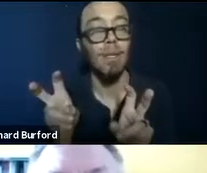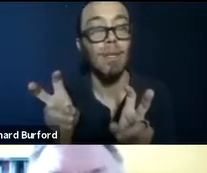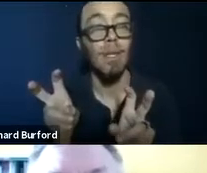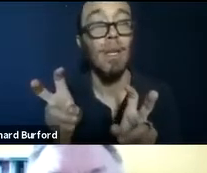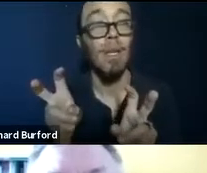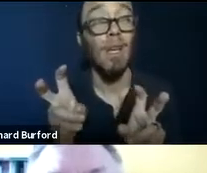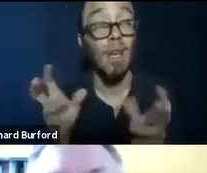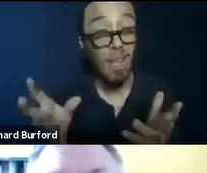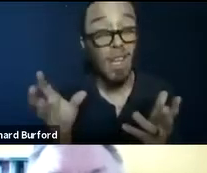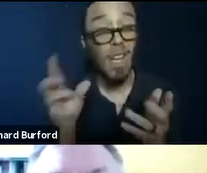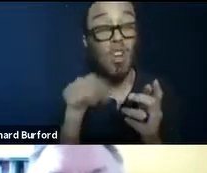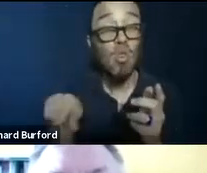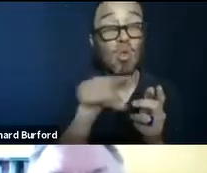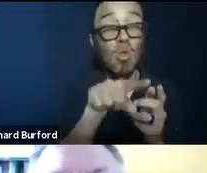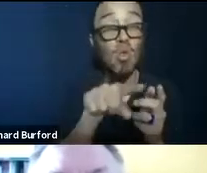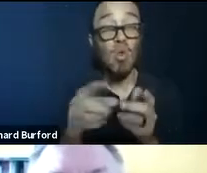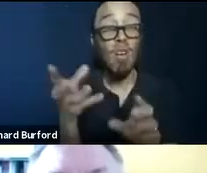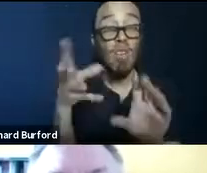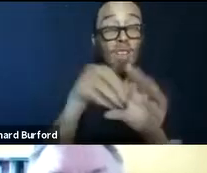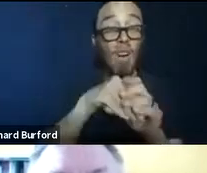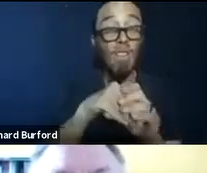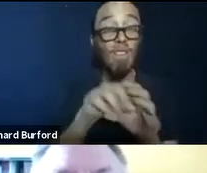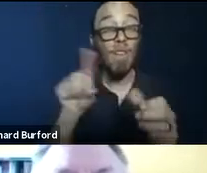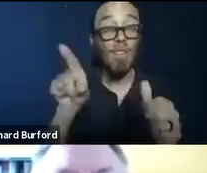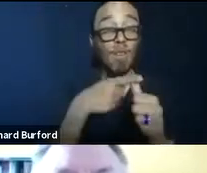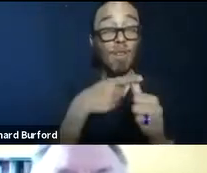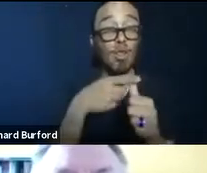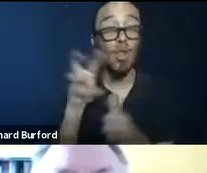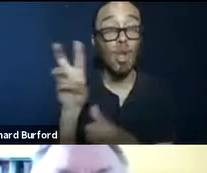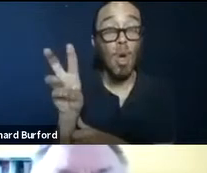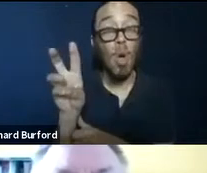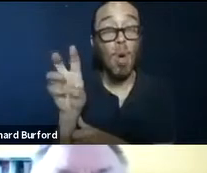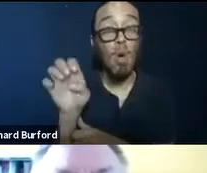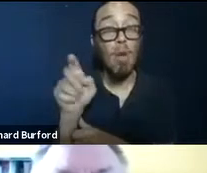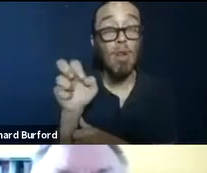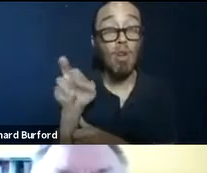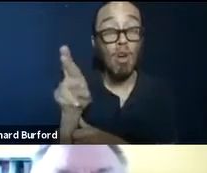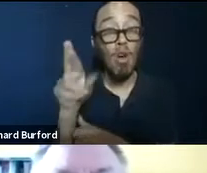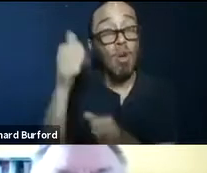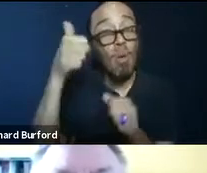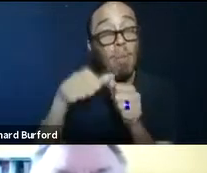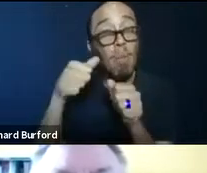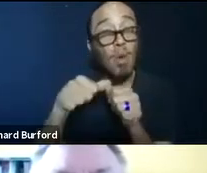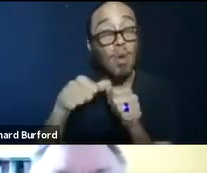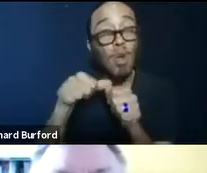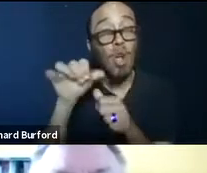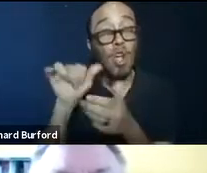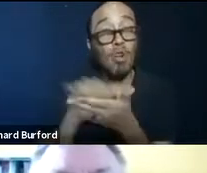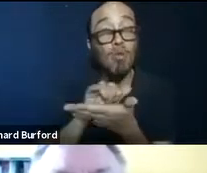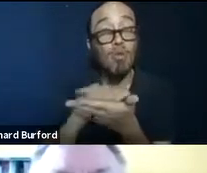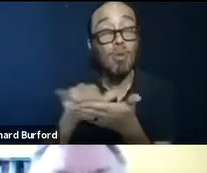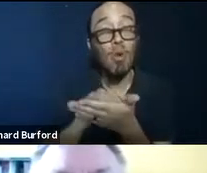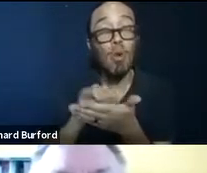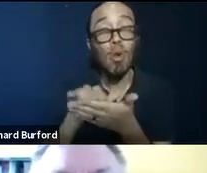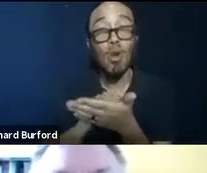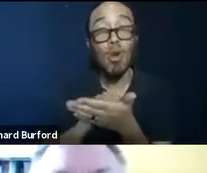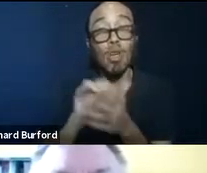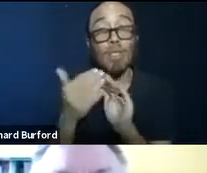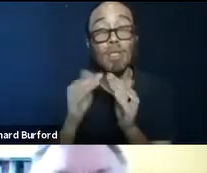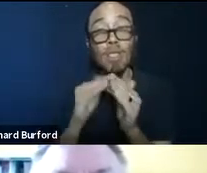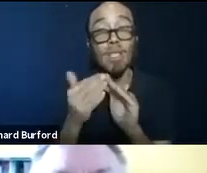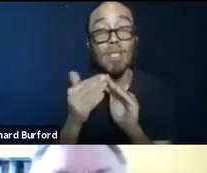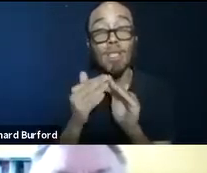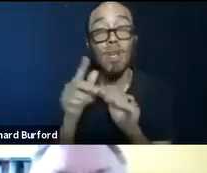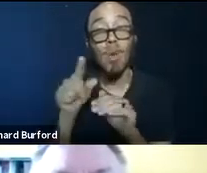Those of you who participated in the first webinar will recall New York City Commissioner Victor Calicisi when